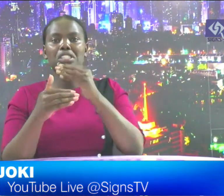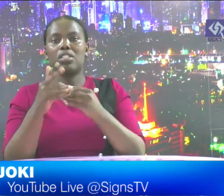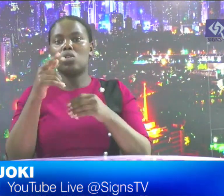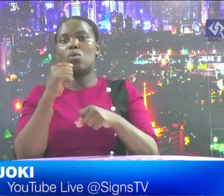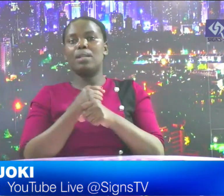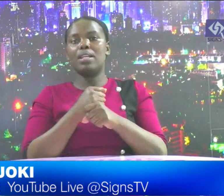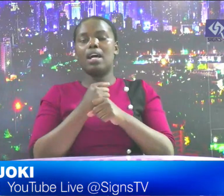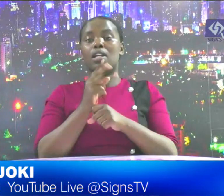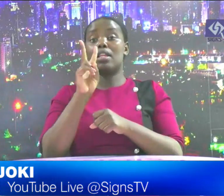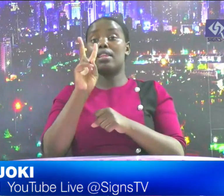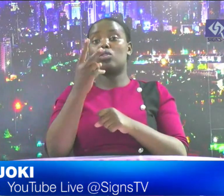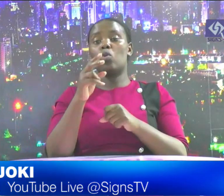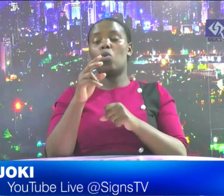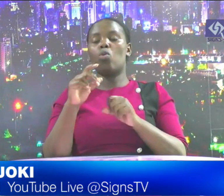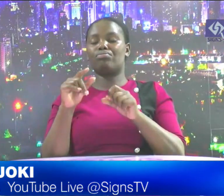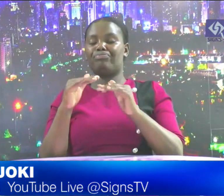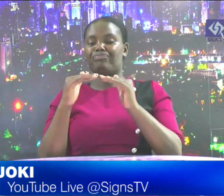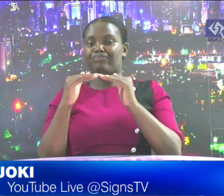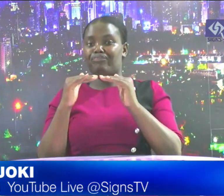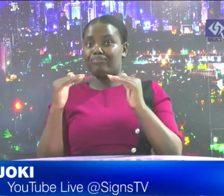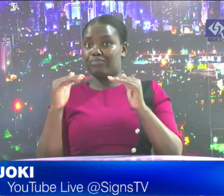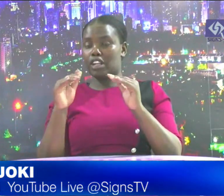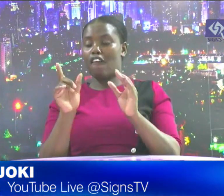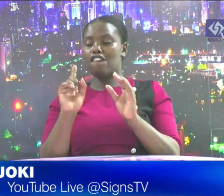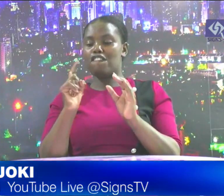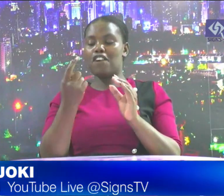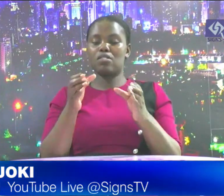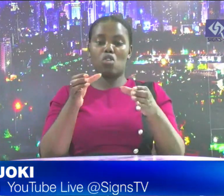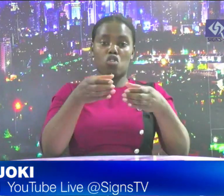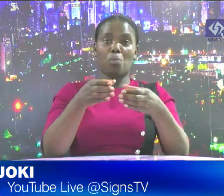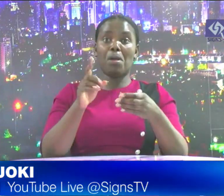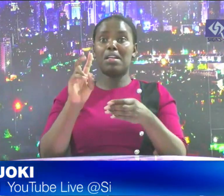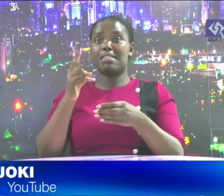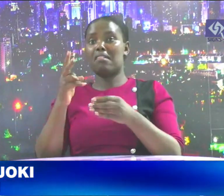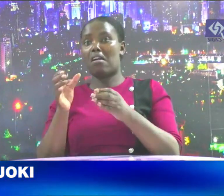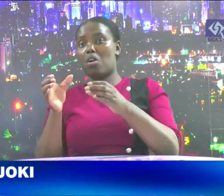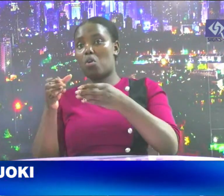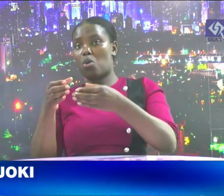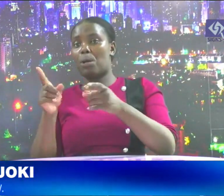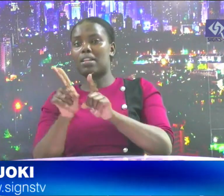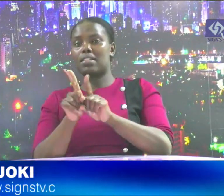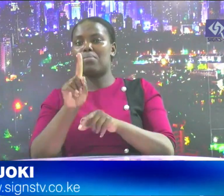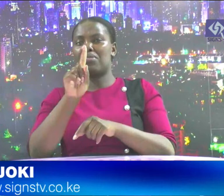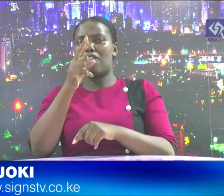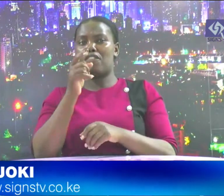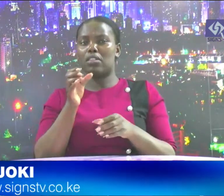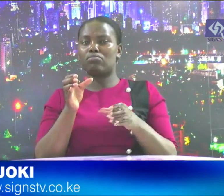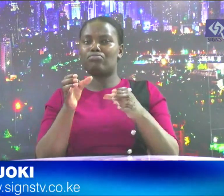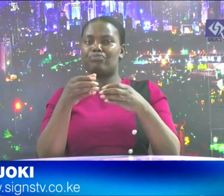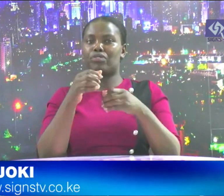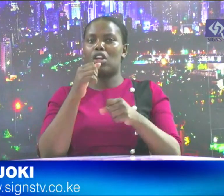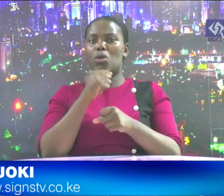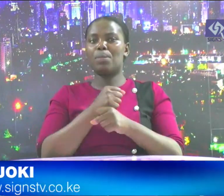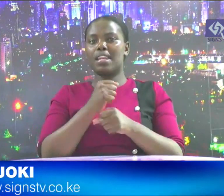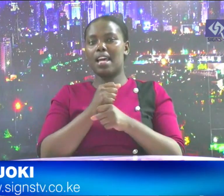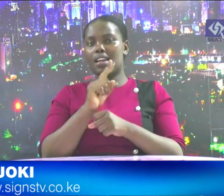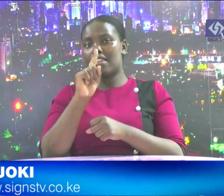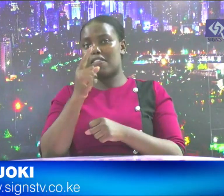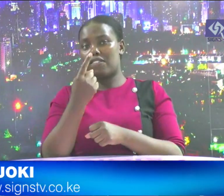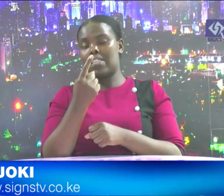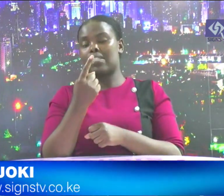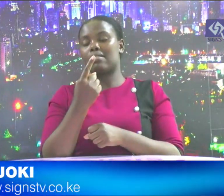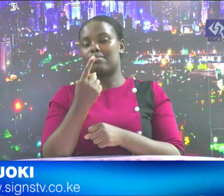other half. He said construction will be done in 2 phases, with the first phase being